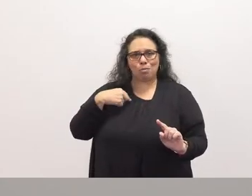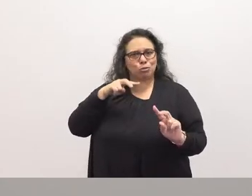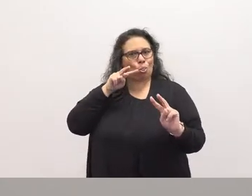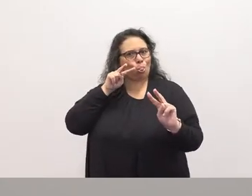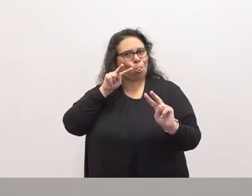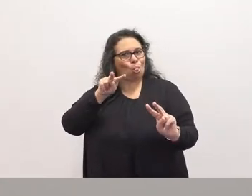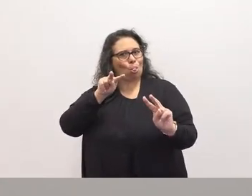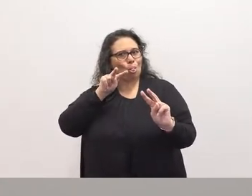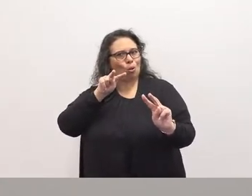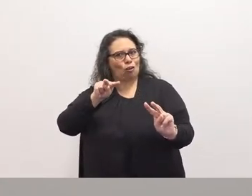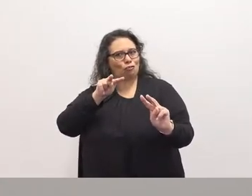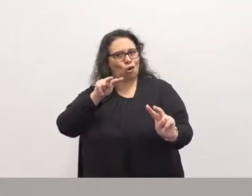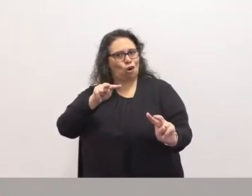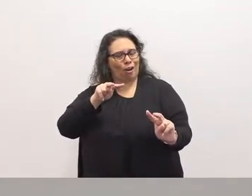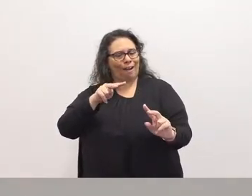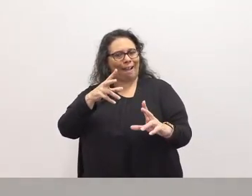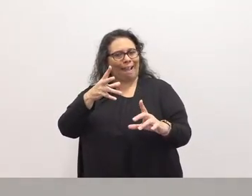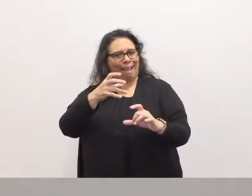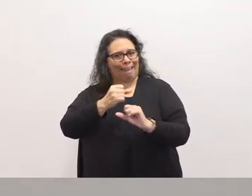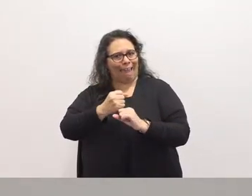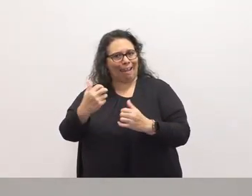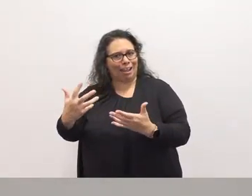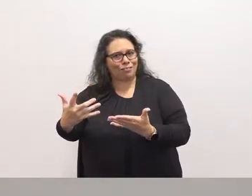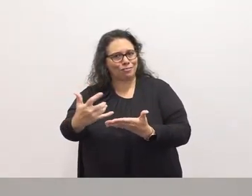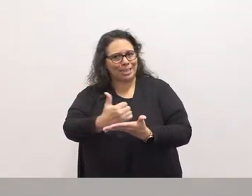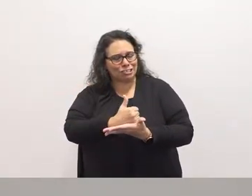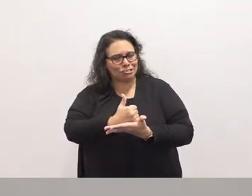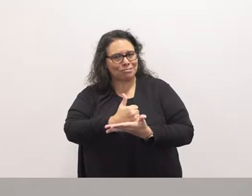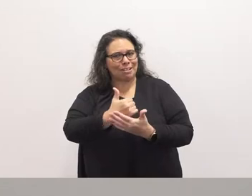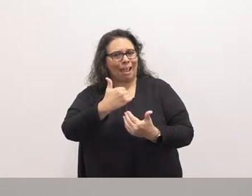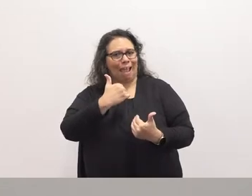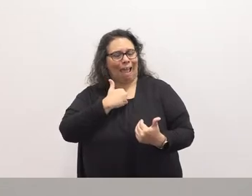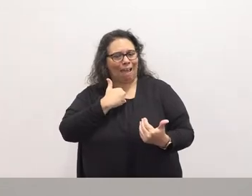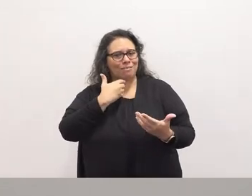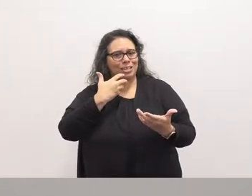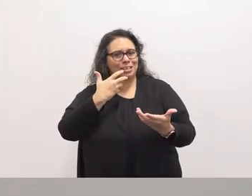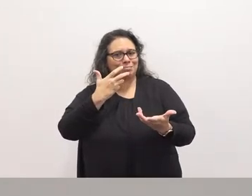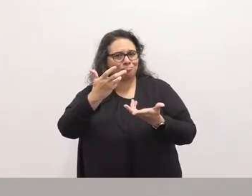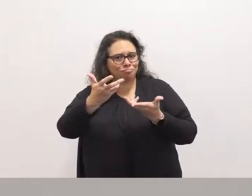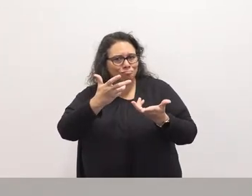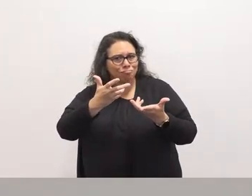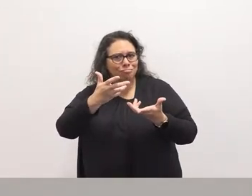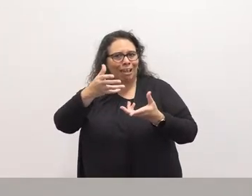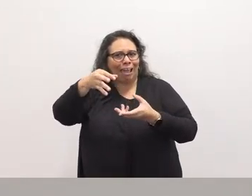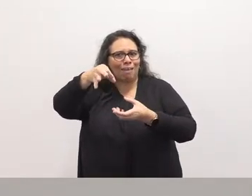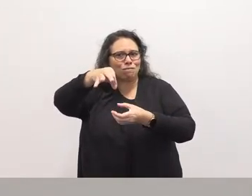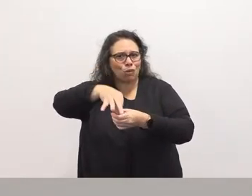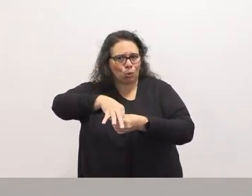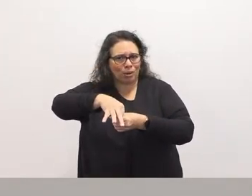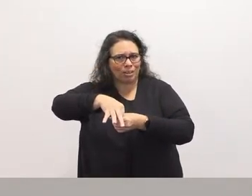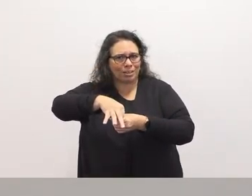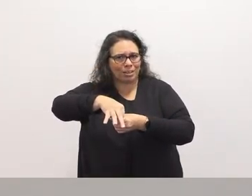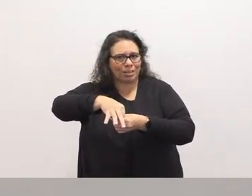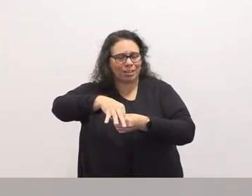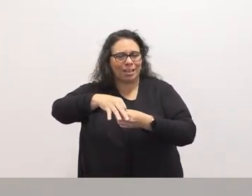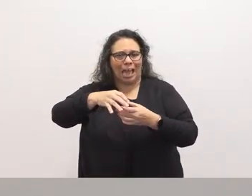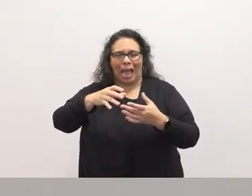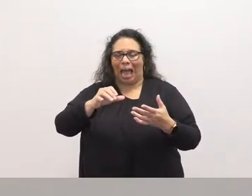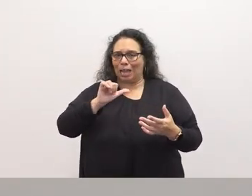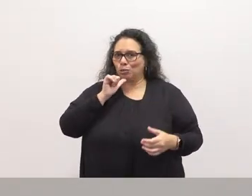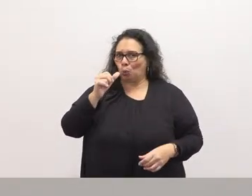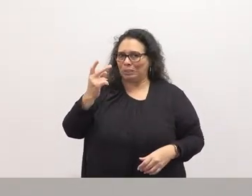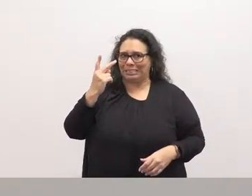was getting information, having a conversation, and then voting on this. I don't see any